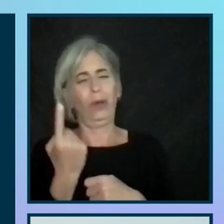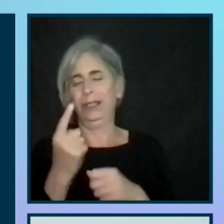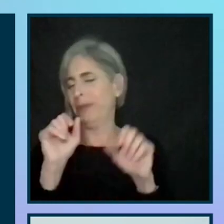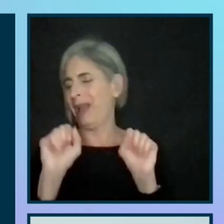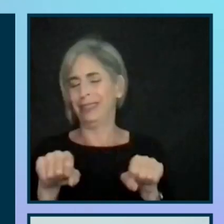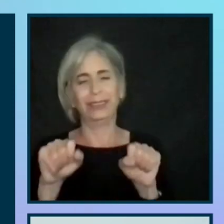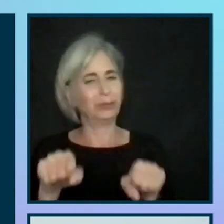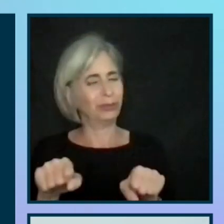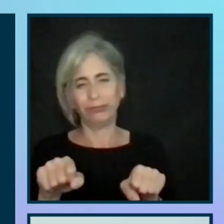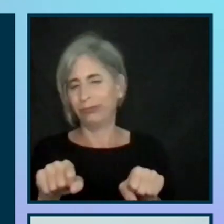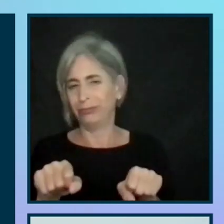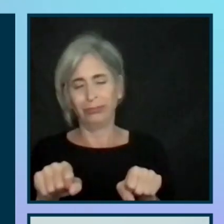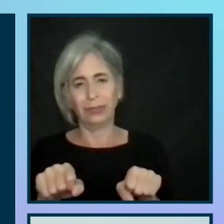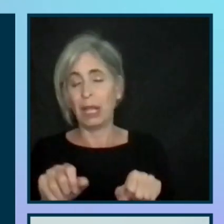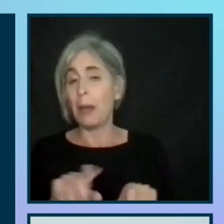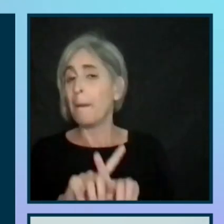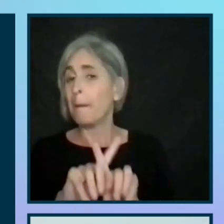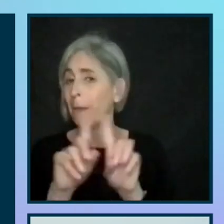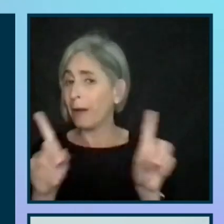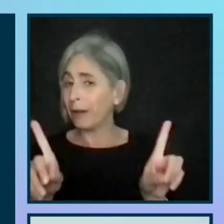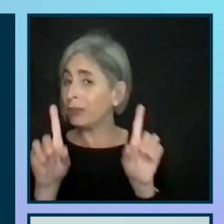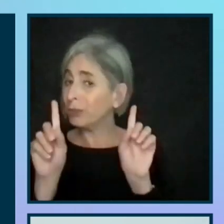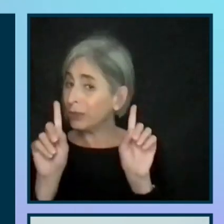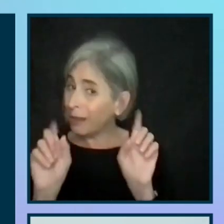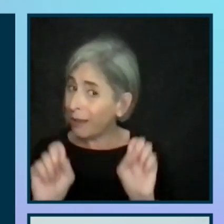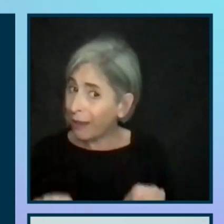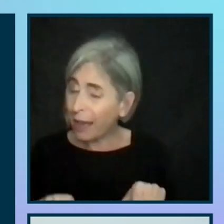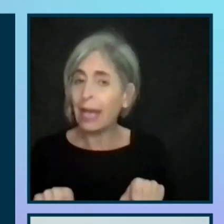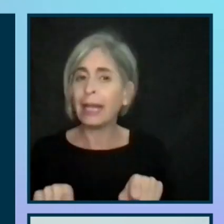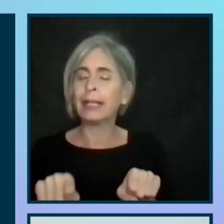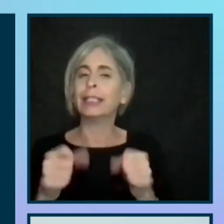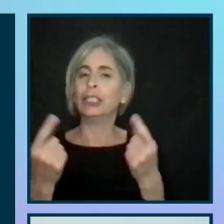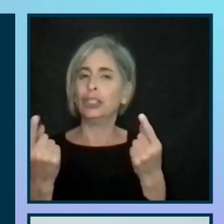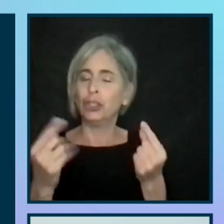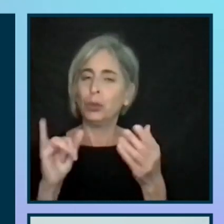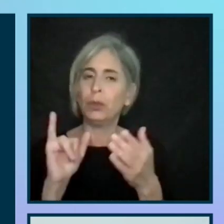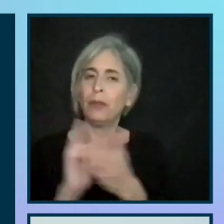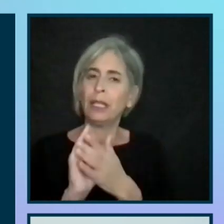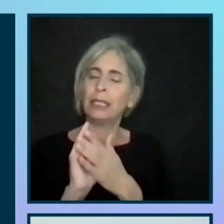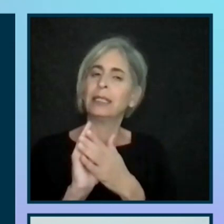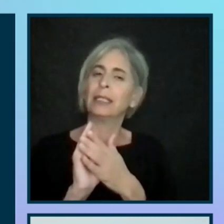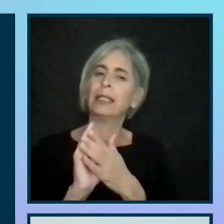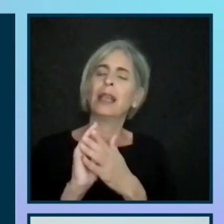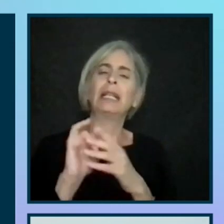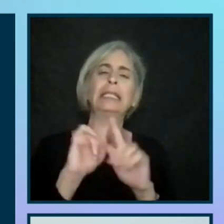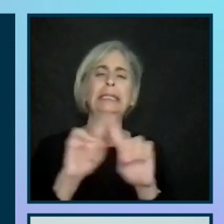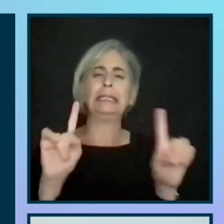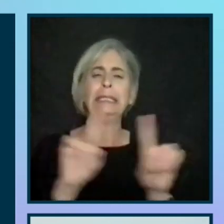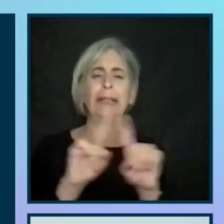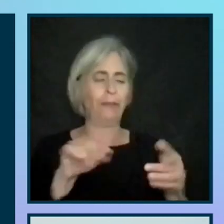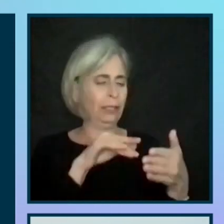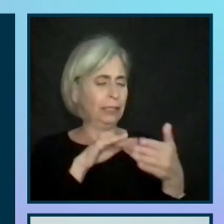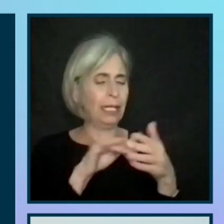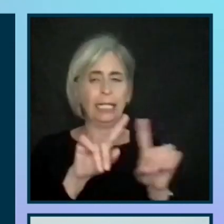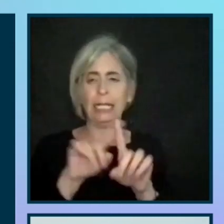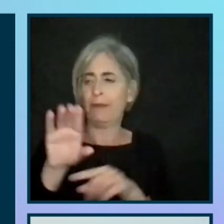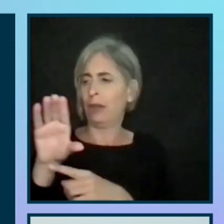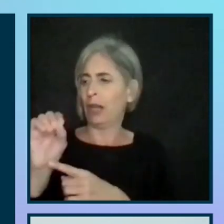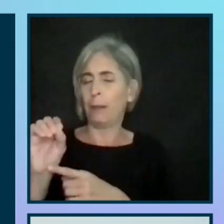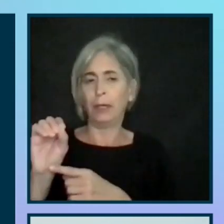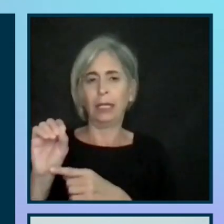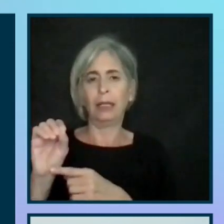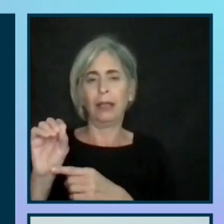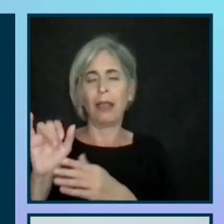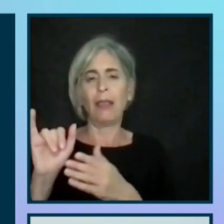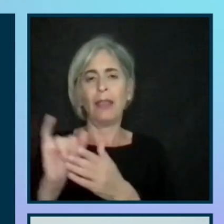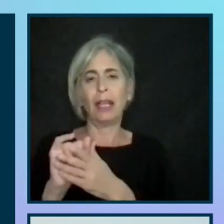possible. But there are ways to do this by sharing case studies of companies that have avoided huge expenses that come